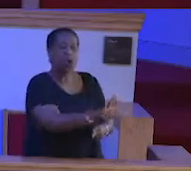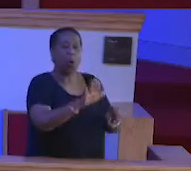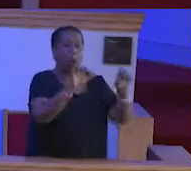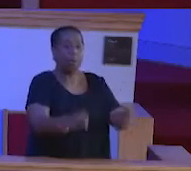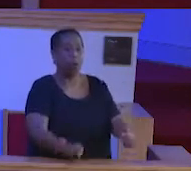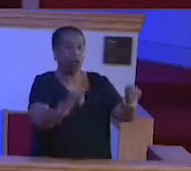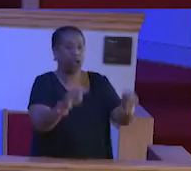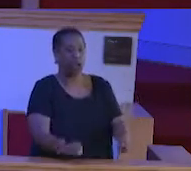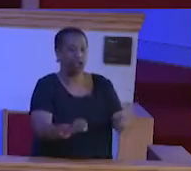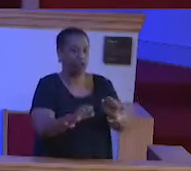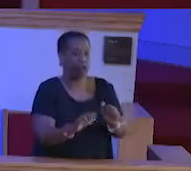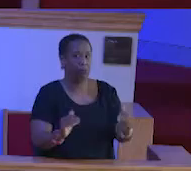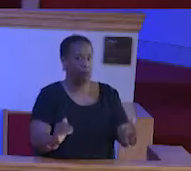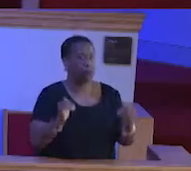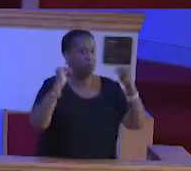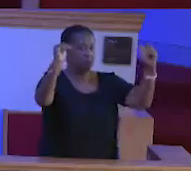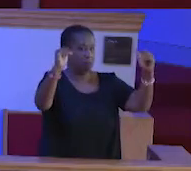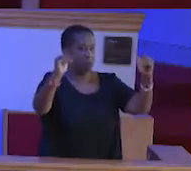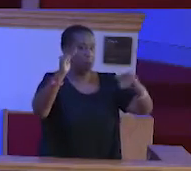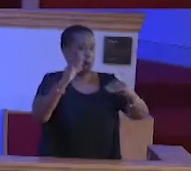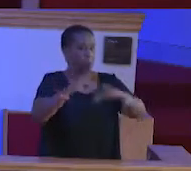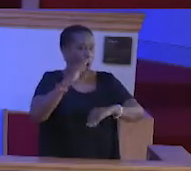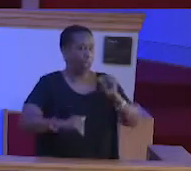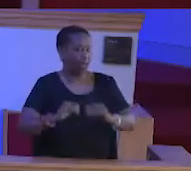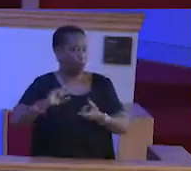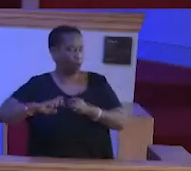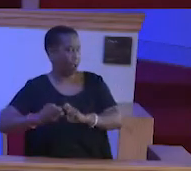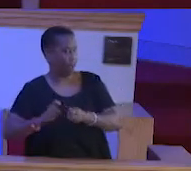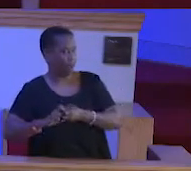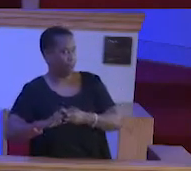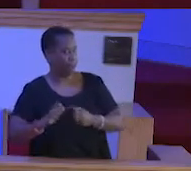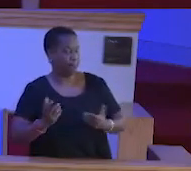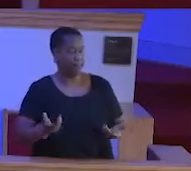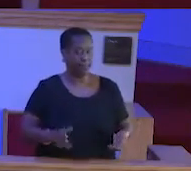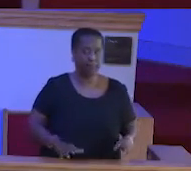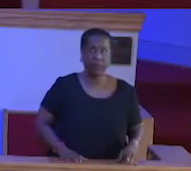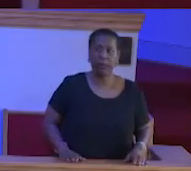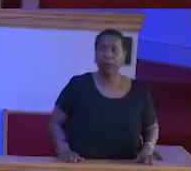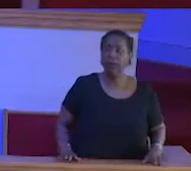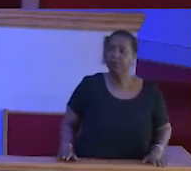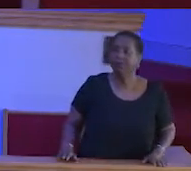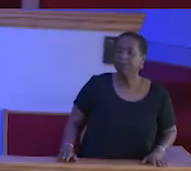potential is greater than your problem. Get up.